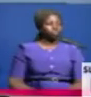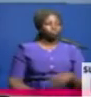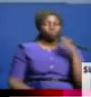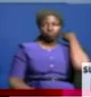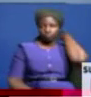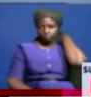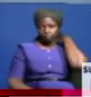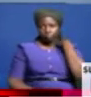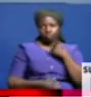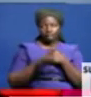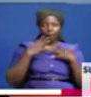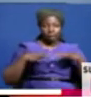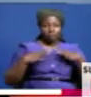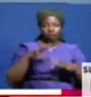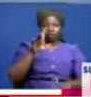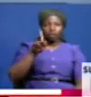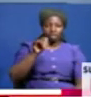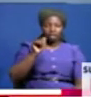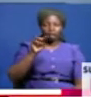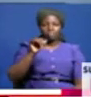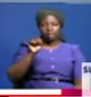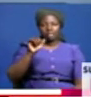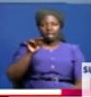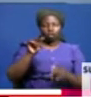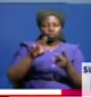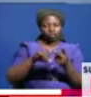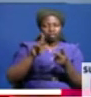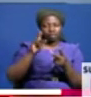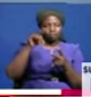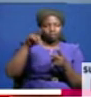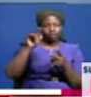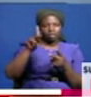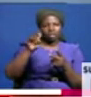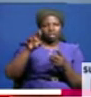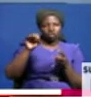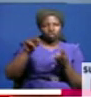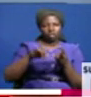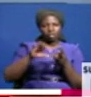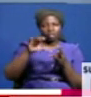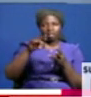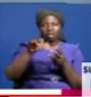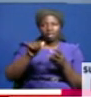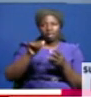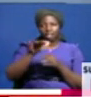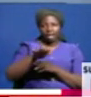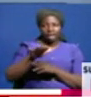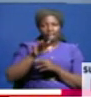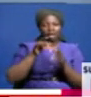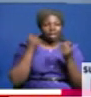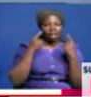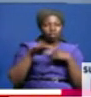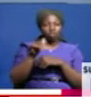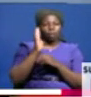residents of Kamasian, Kipkelion and Chilchila wards in Kericho County are set to benefit from an ongoing water project